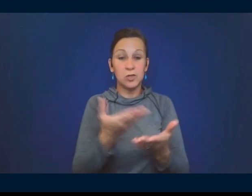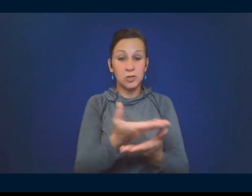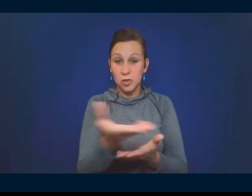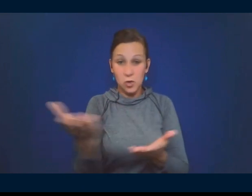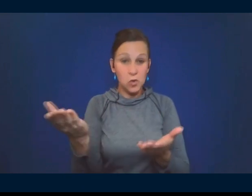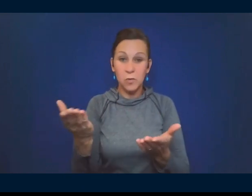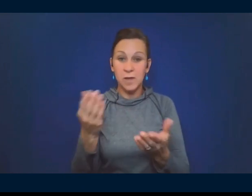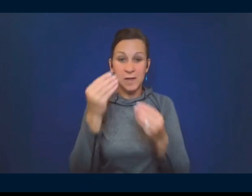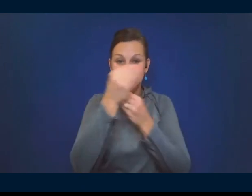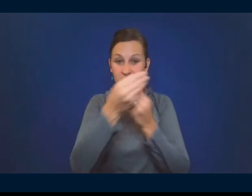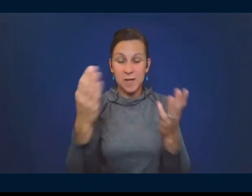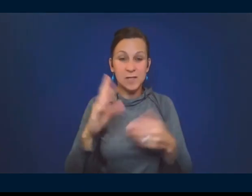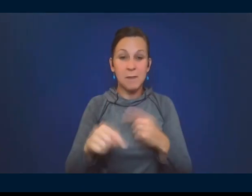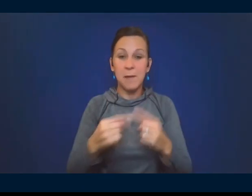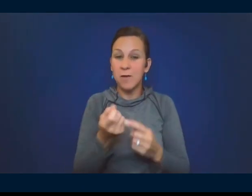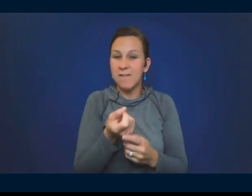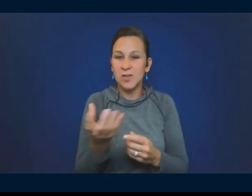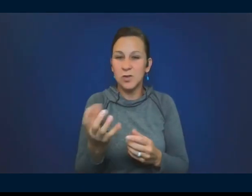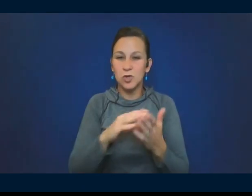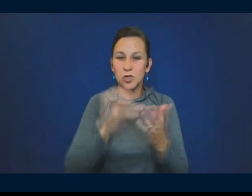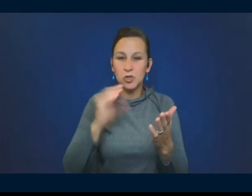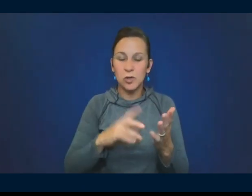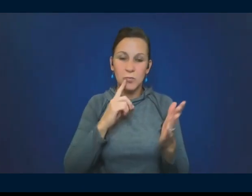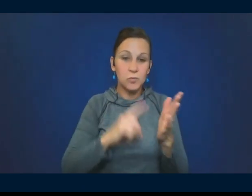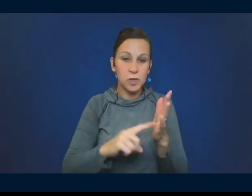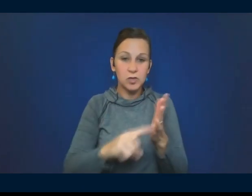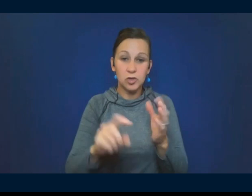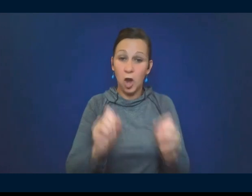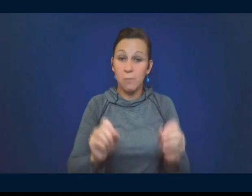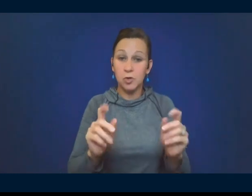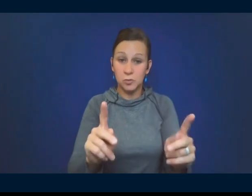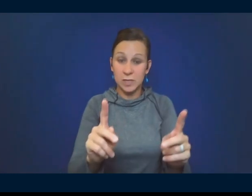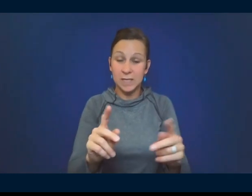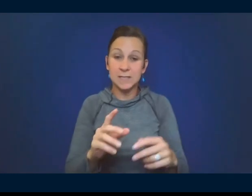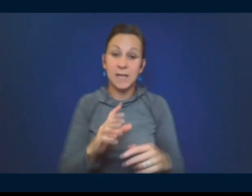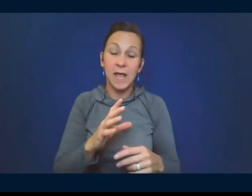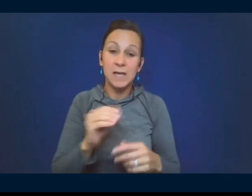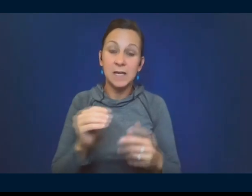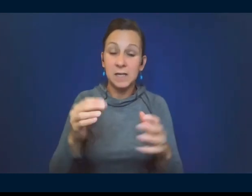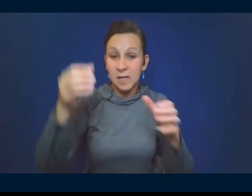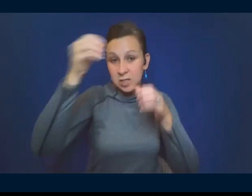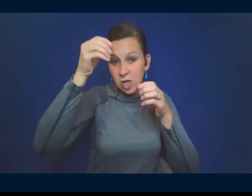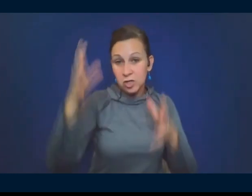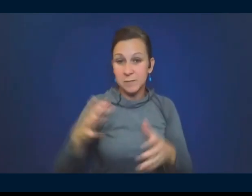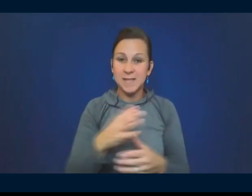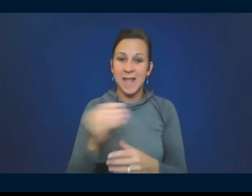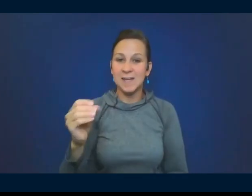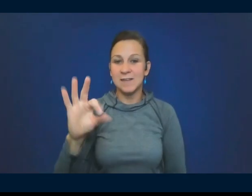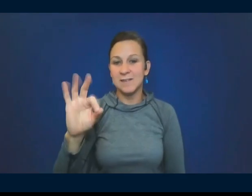about a couple of student research opportunities and scholarships and fellowships.